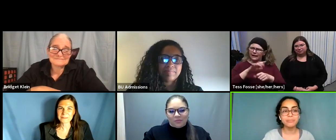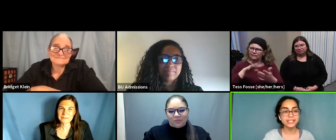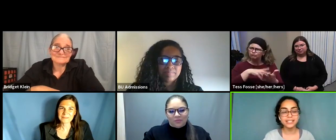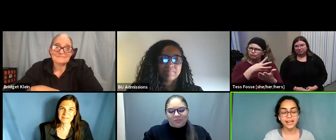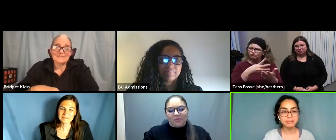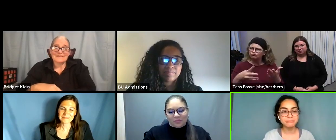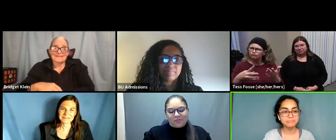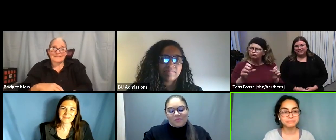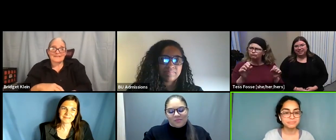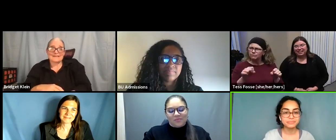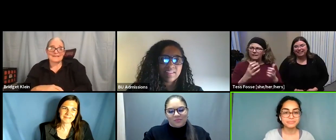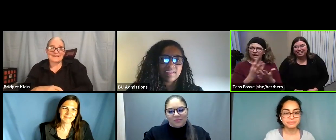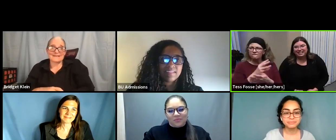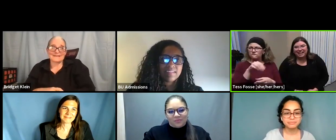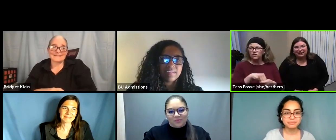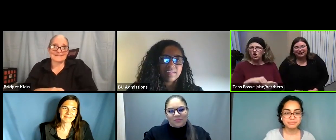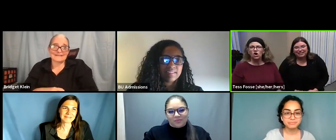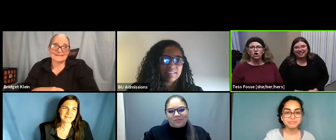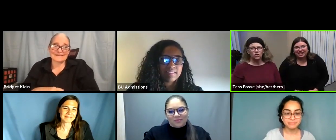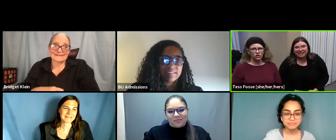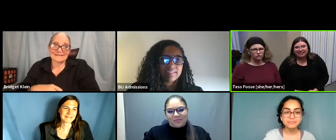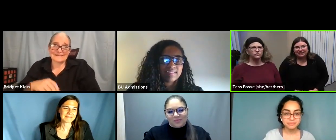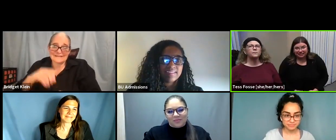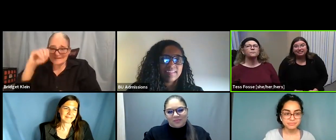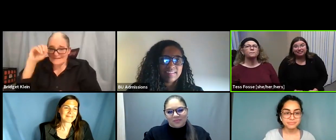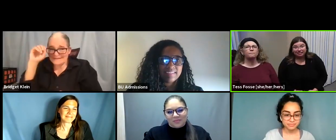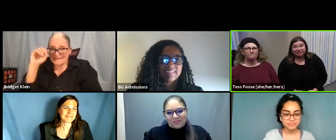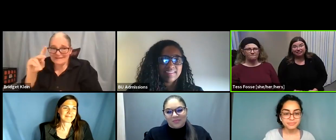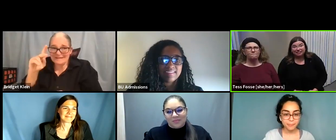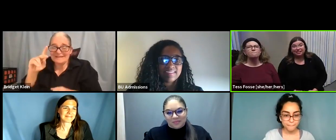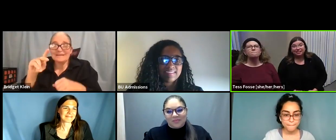It's the best time. I'd like to add on to that.